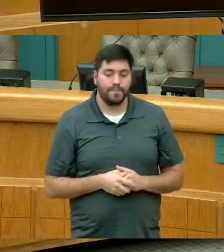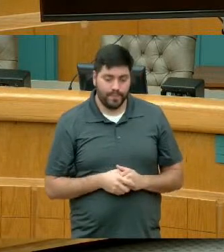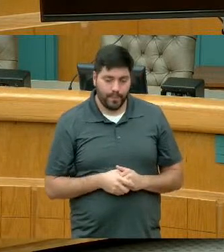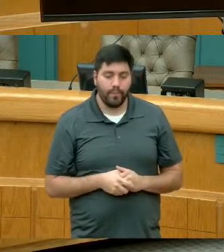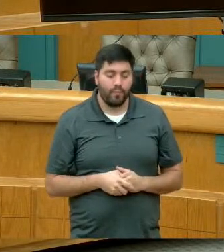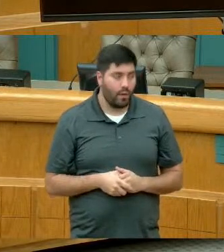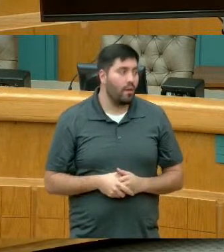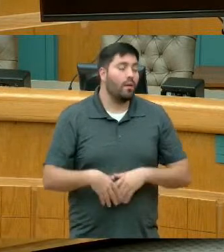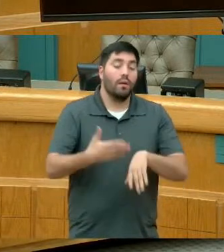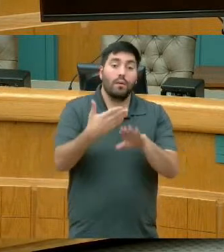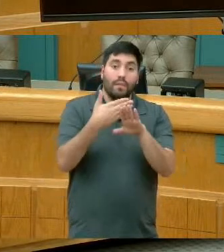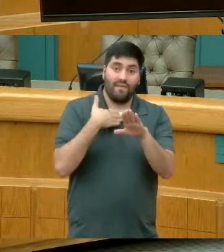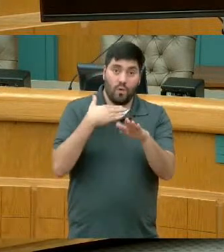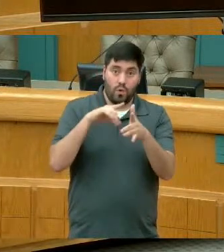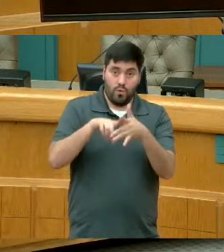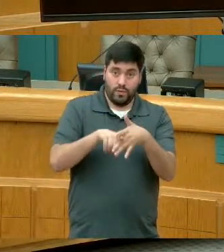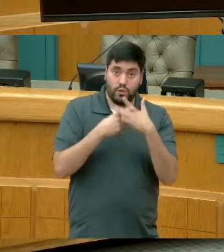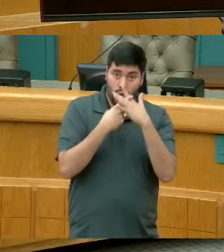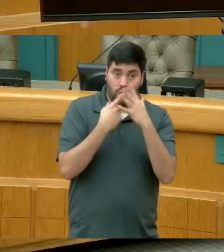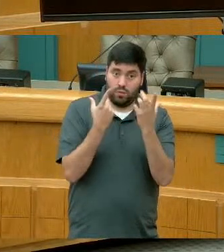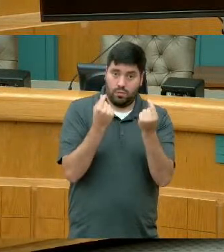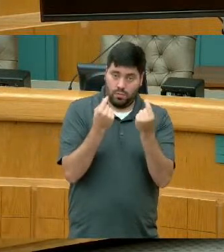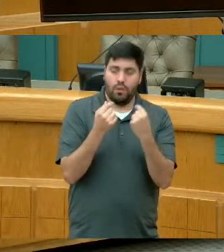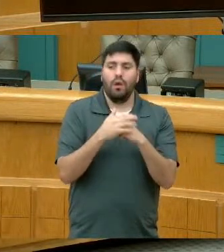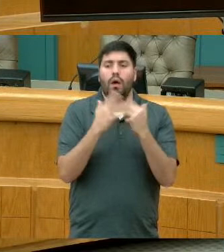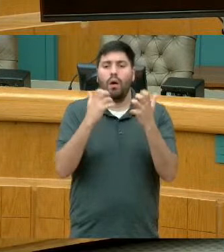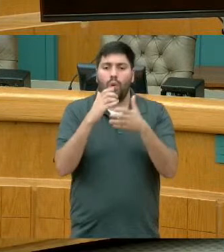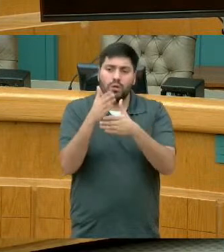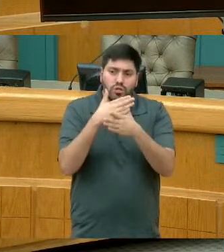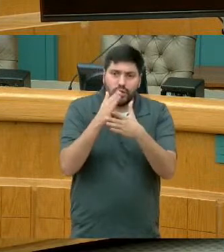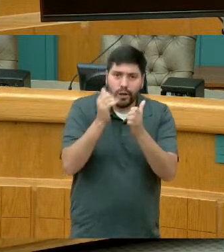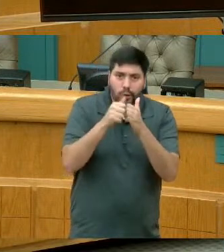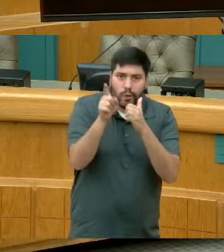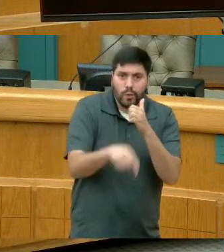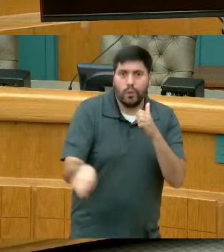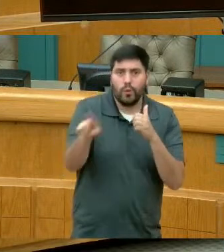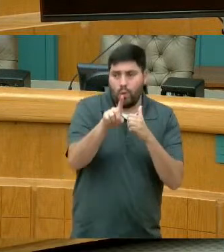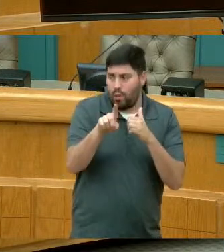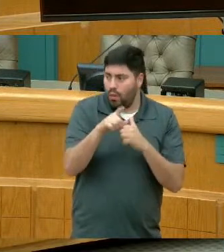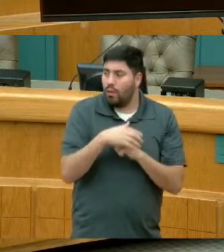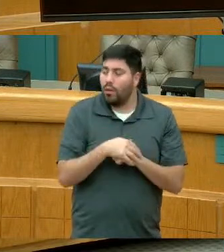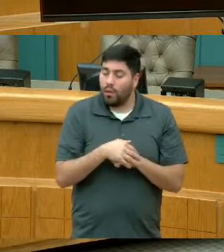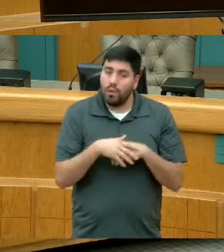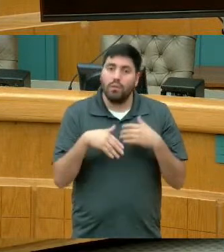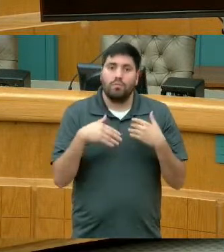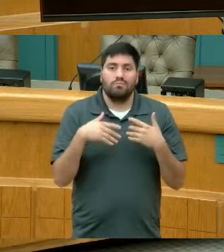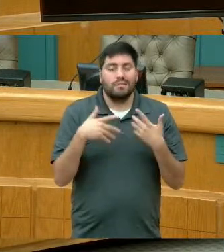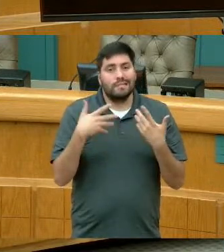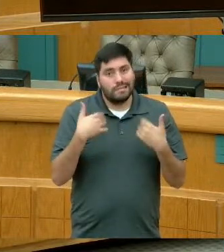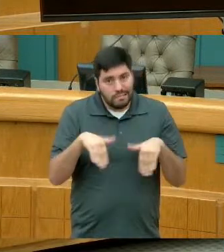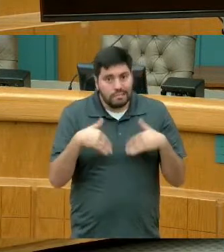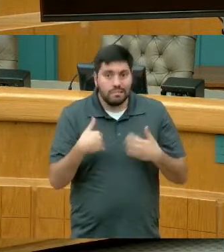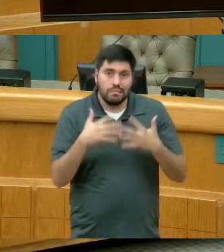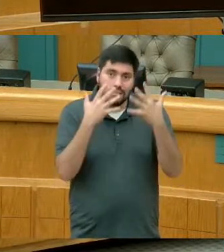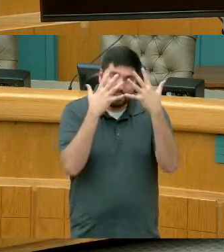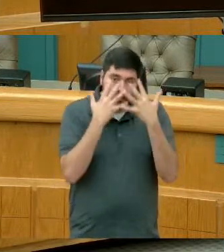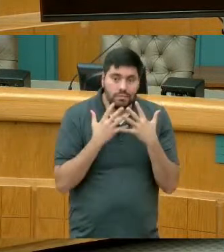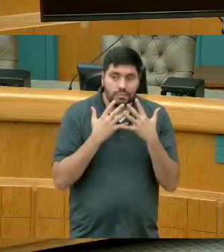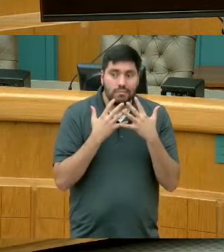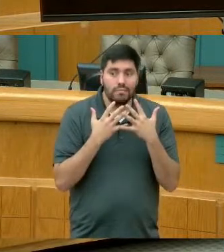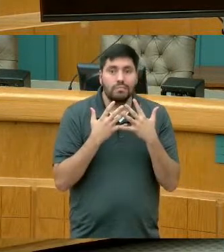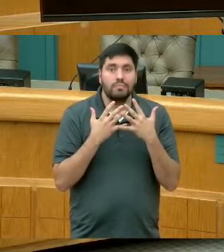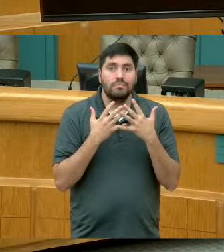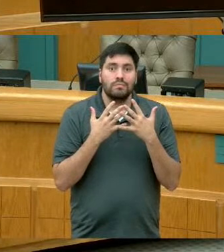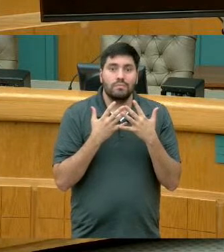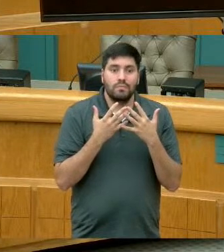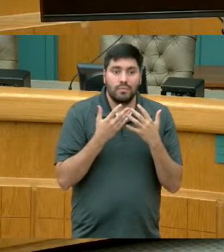that. And before we get started, share with you that great sadness that we inform you that the